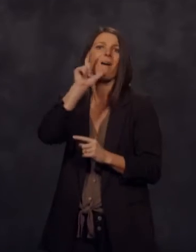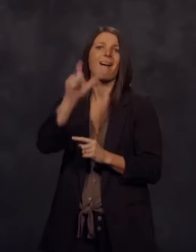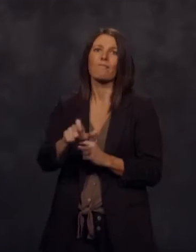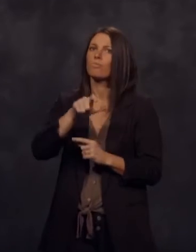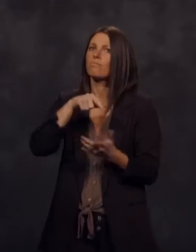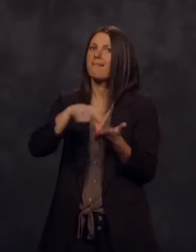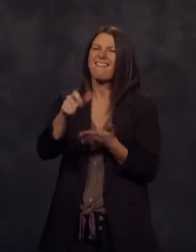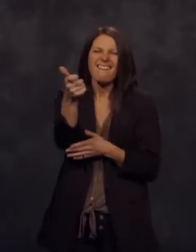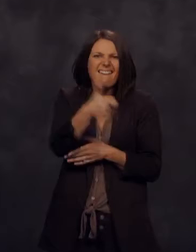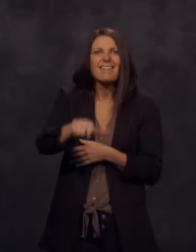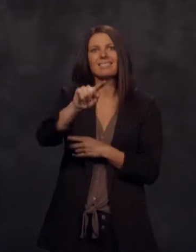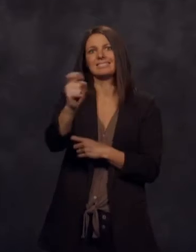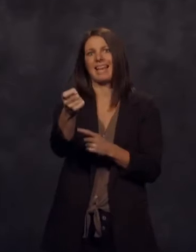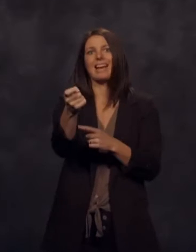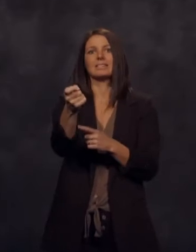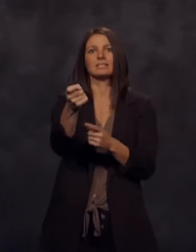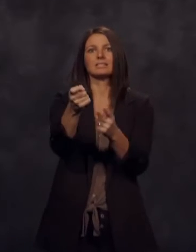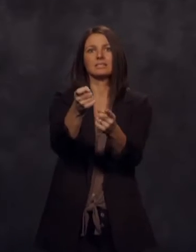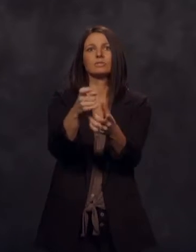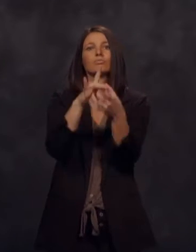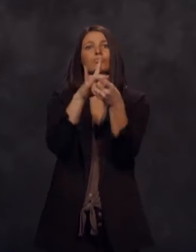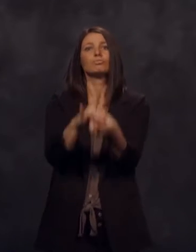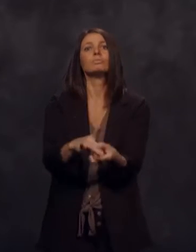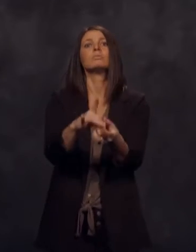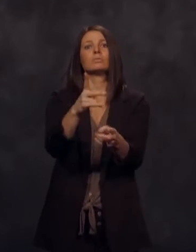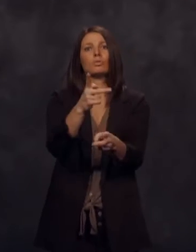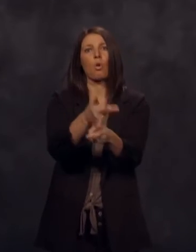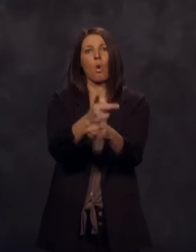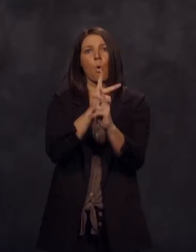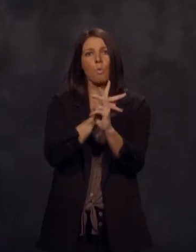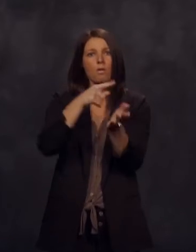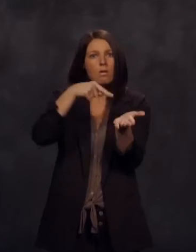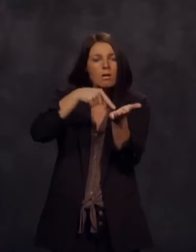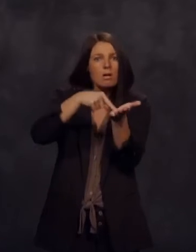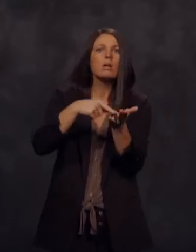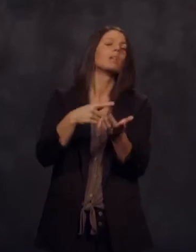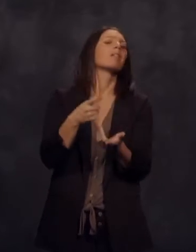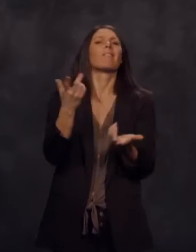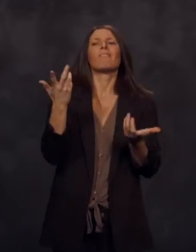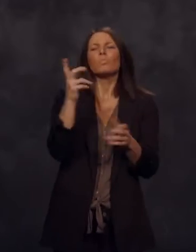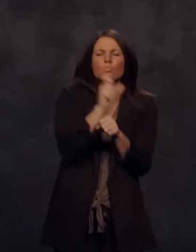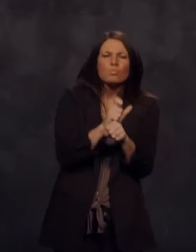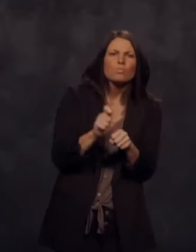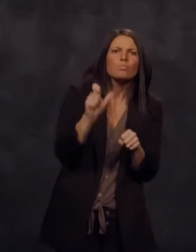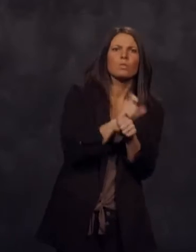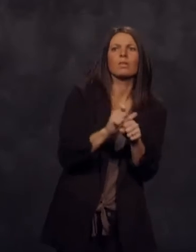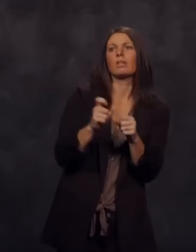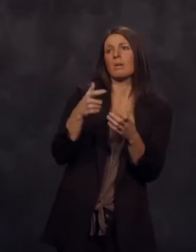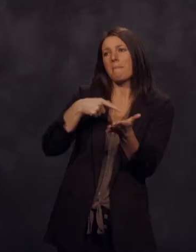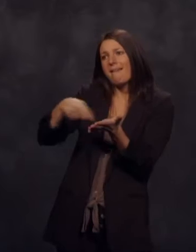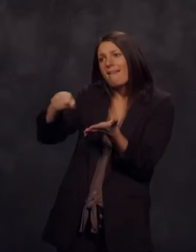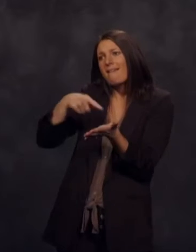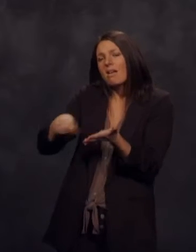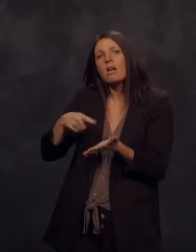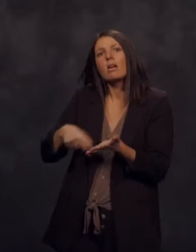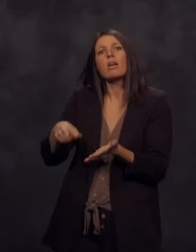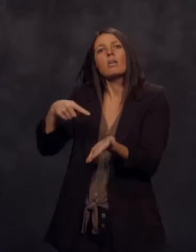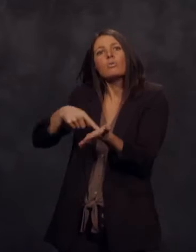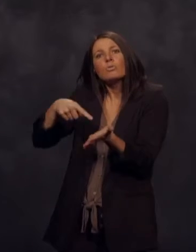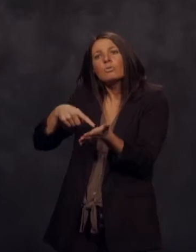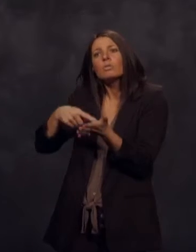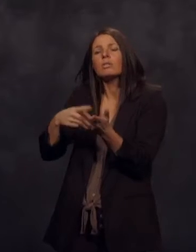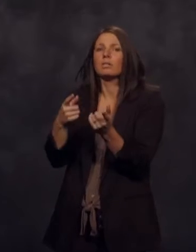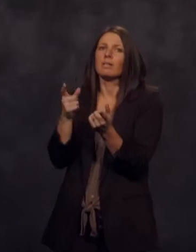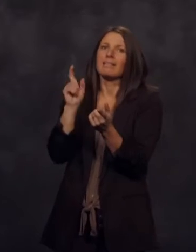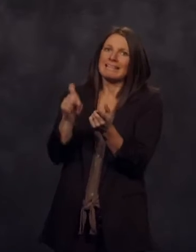any tax on their loan forgiveness. They have worked hard. They have made loan payments, and they have earned the right to get relief from their